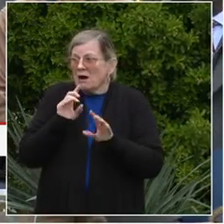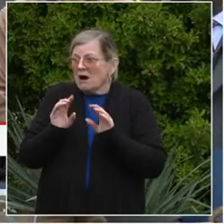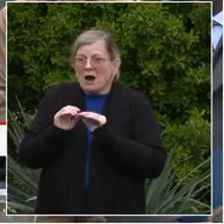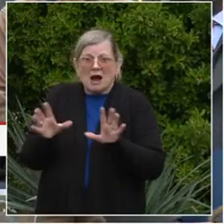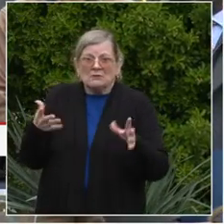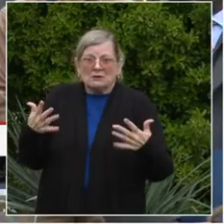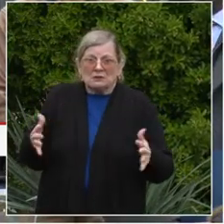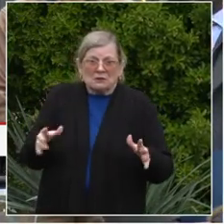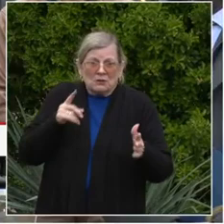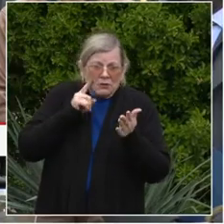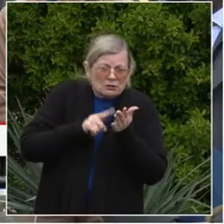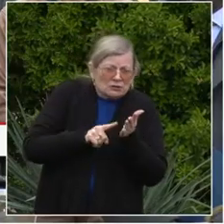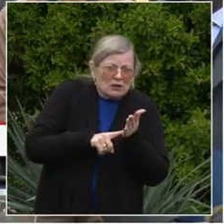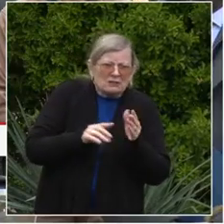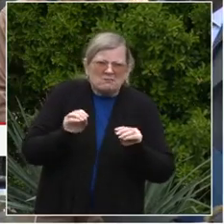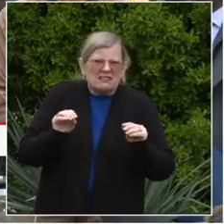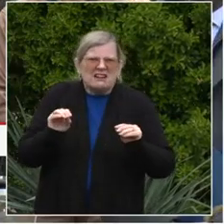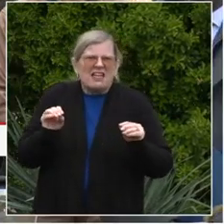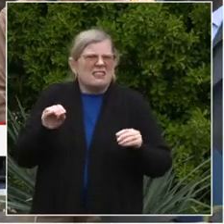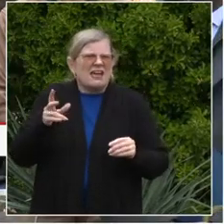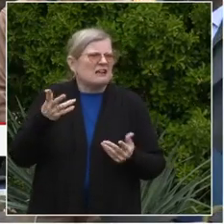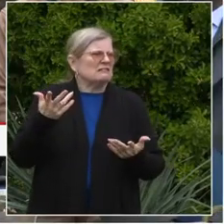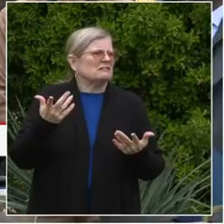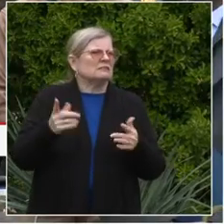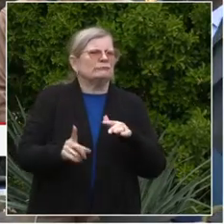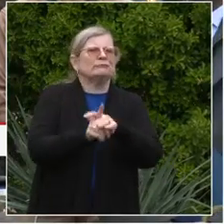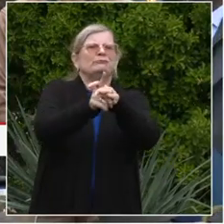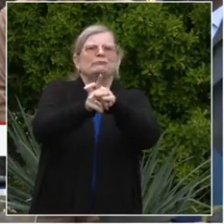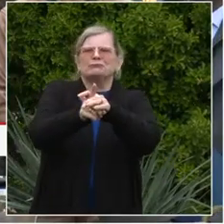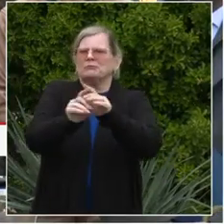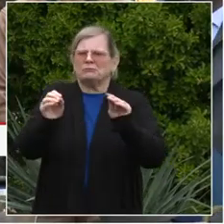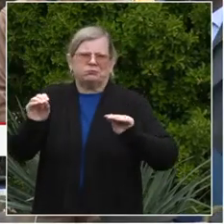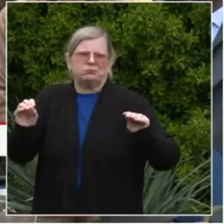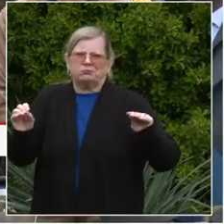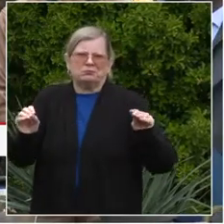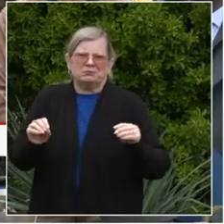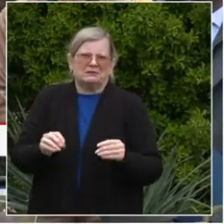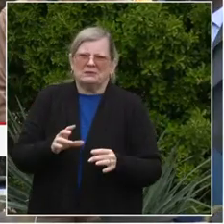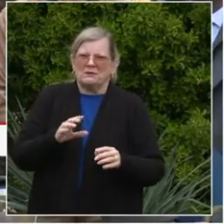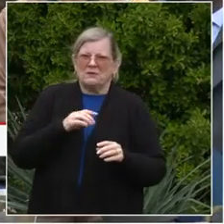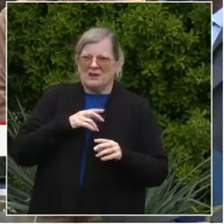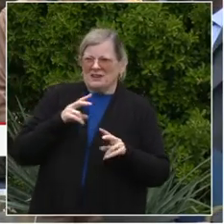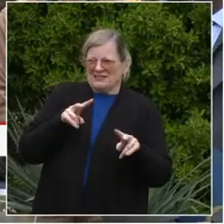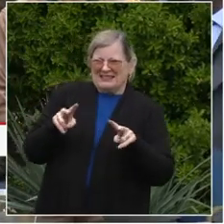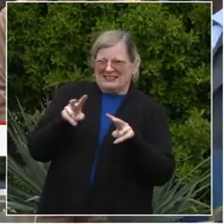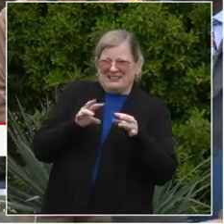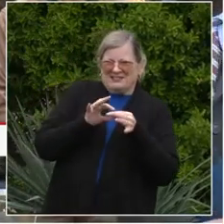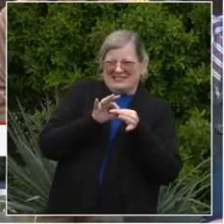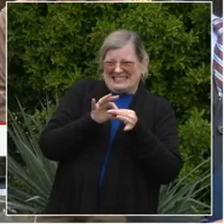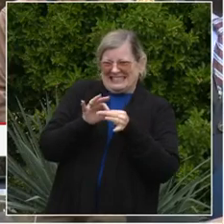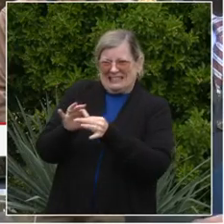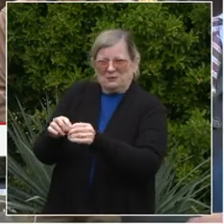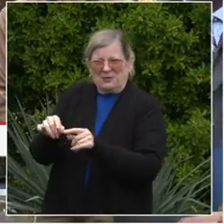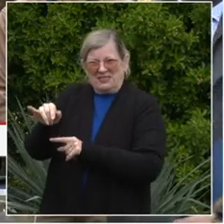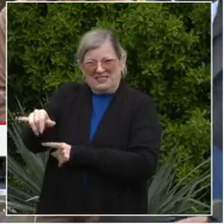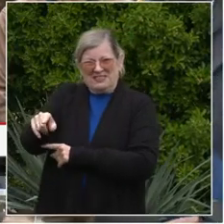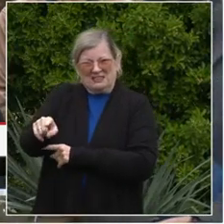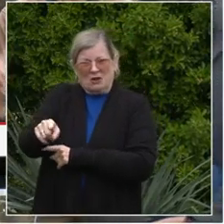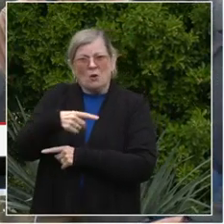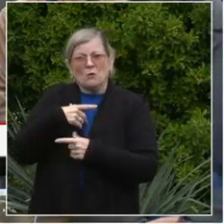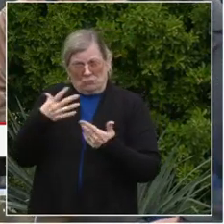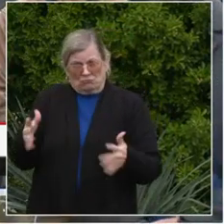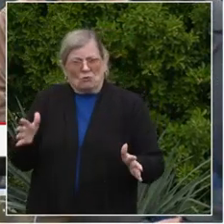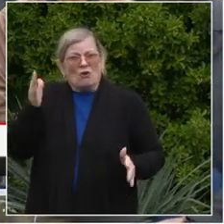at, but nothing jumps out at me like, this particular stat where we've connected this firearm to this firearm. What we do know is